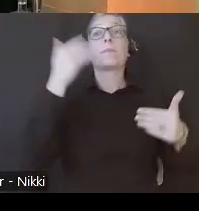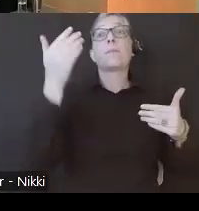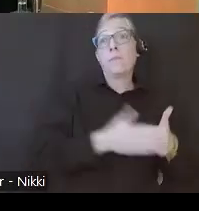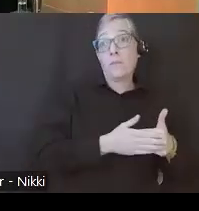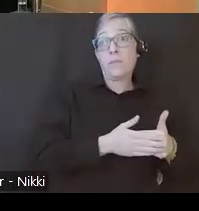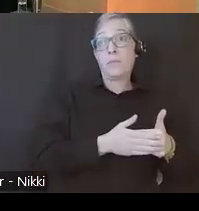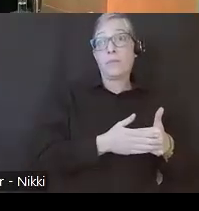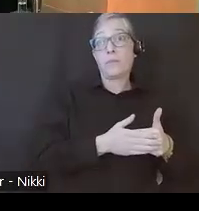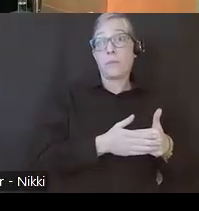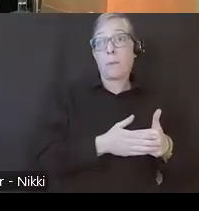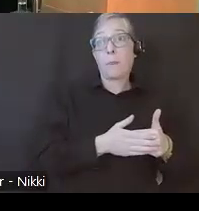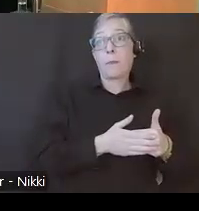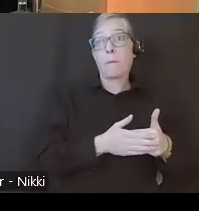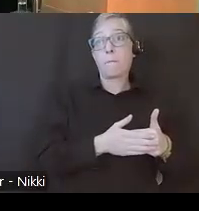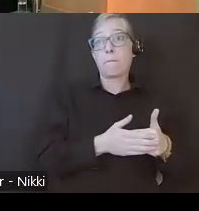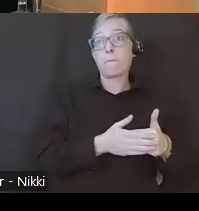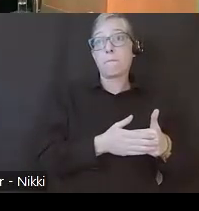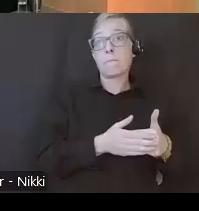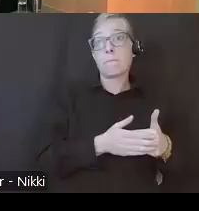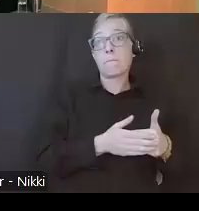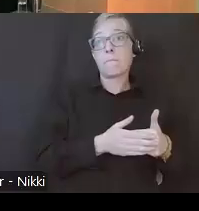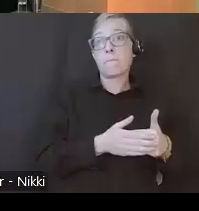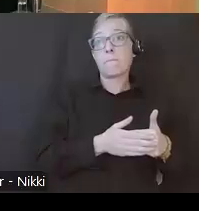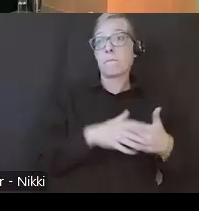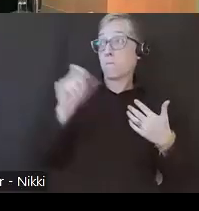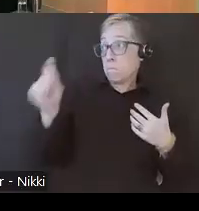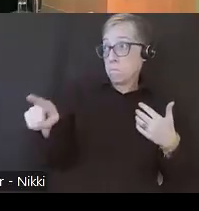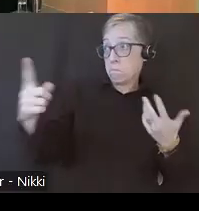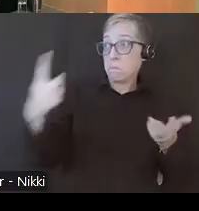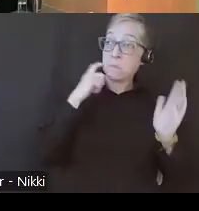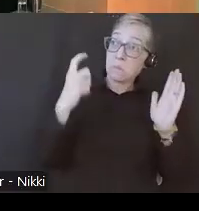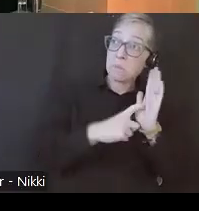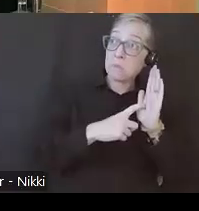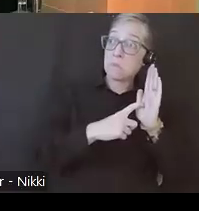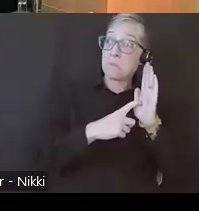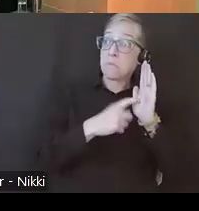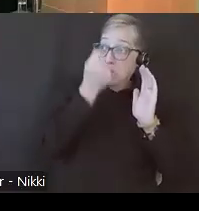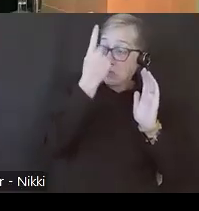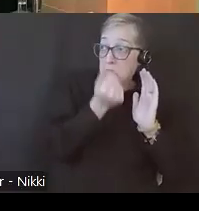Then they're asked to rate whether they detected and understood any words in the audio clip.